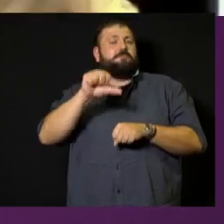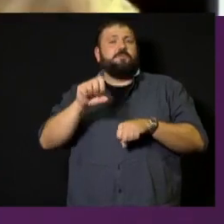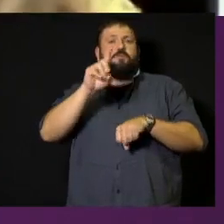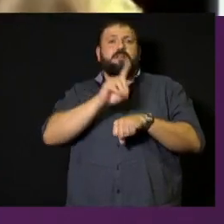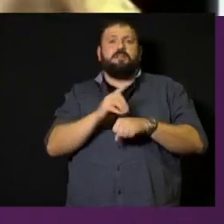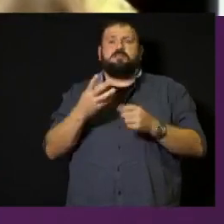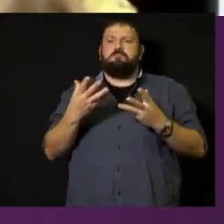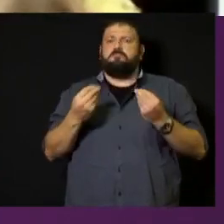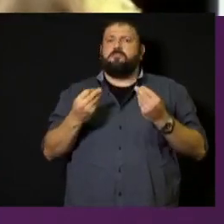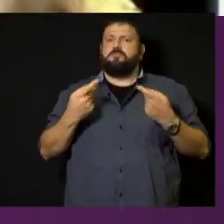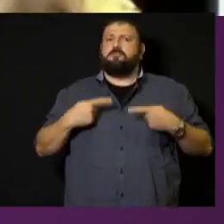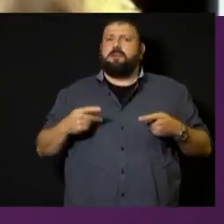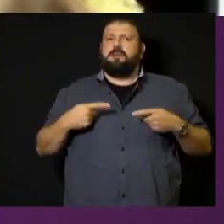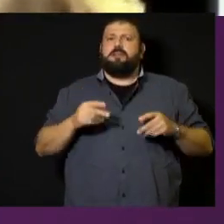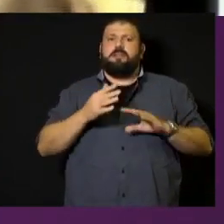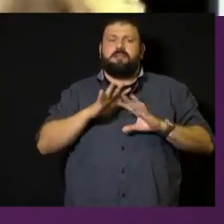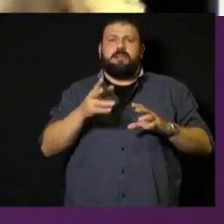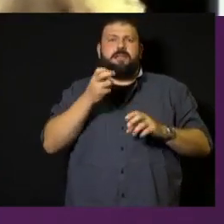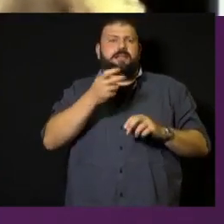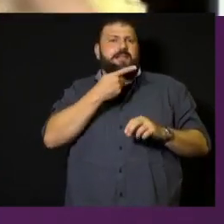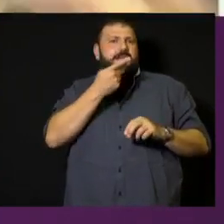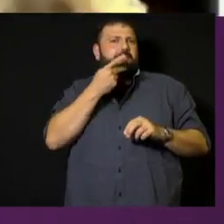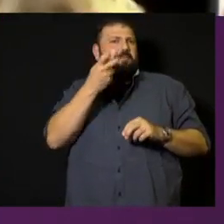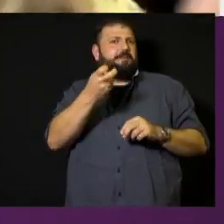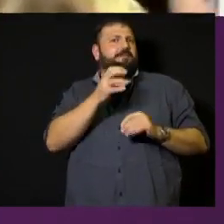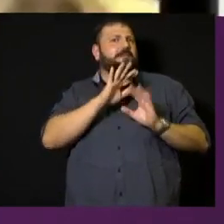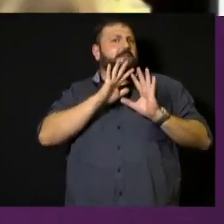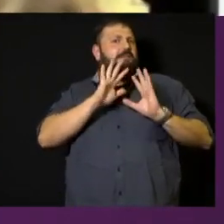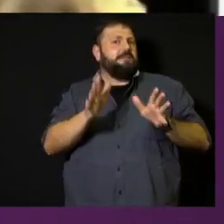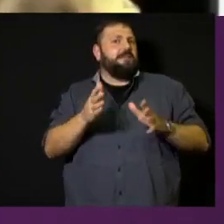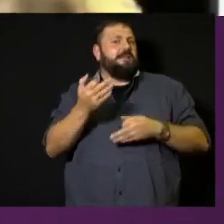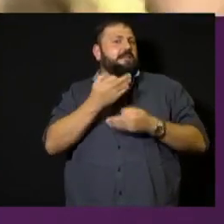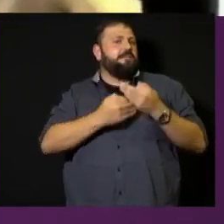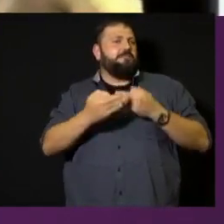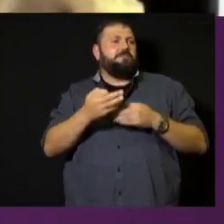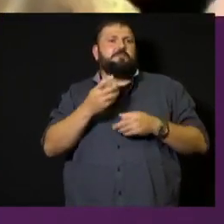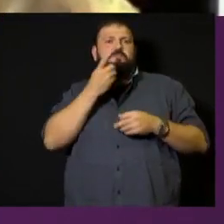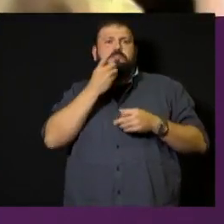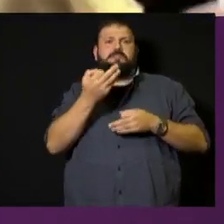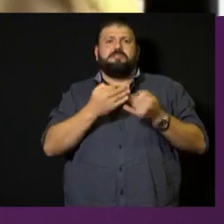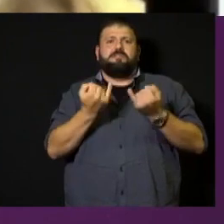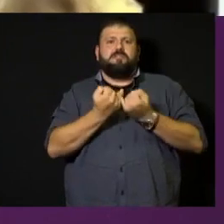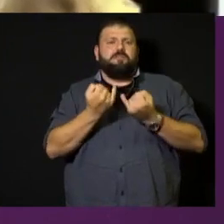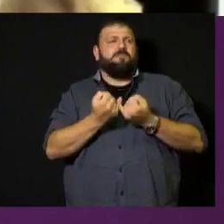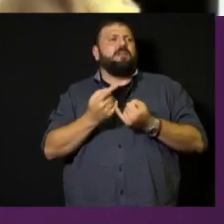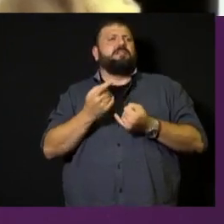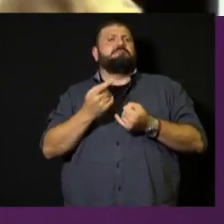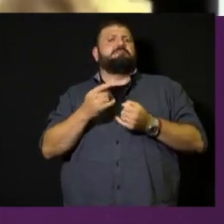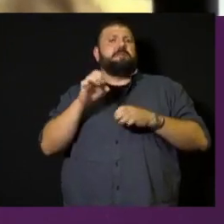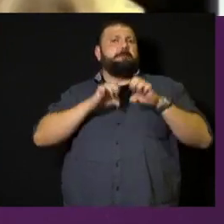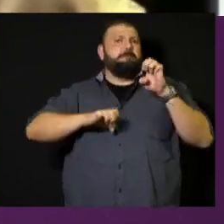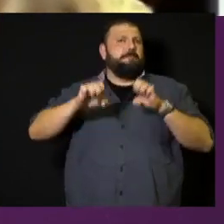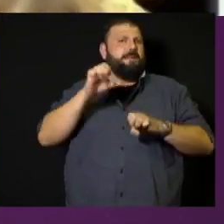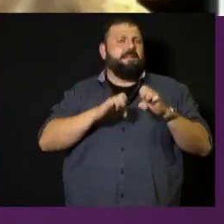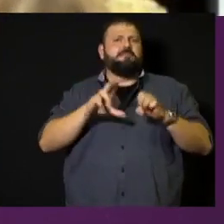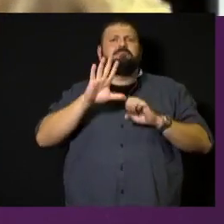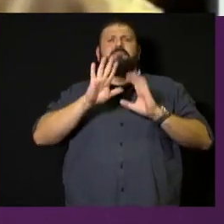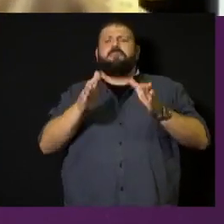today, a lot of people that for example,